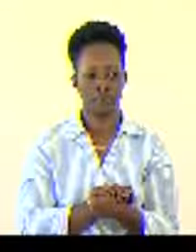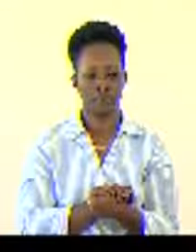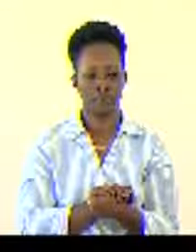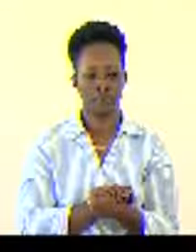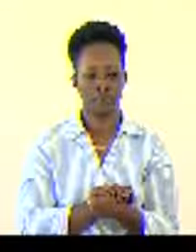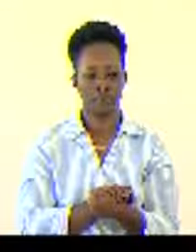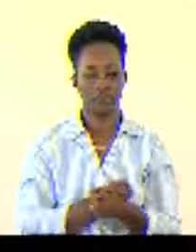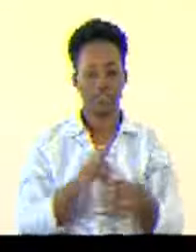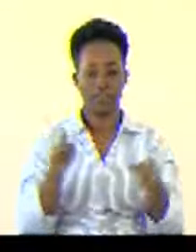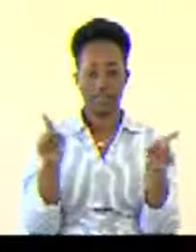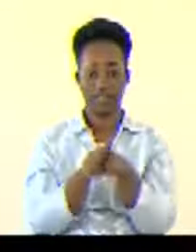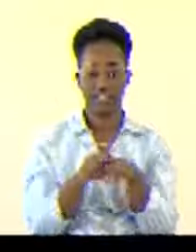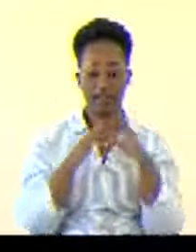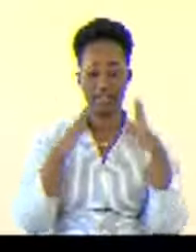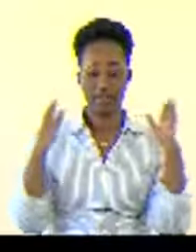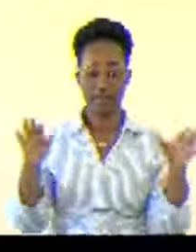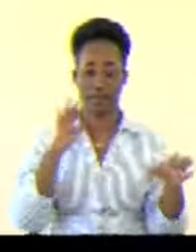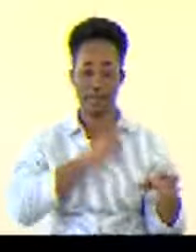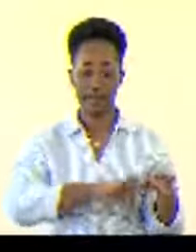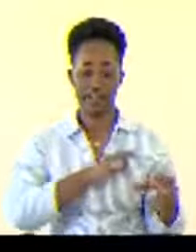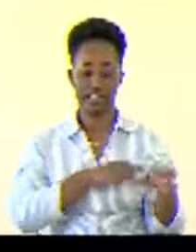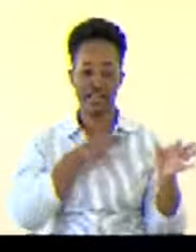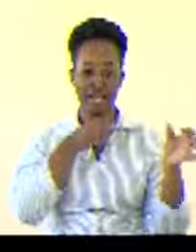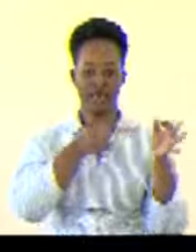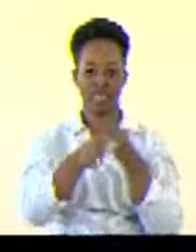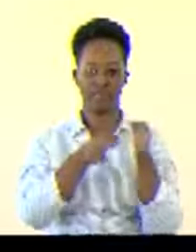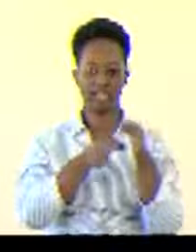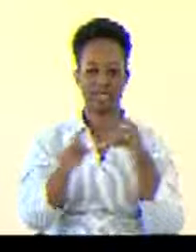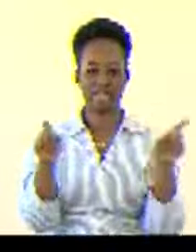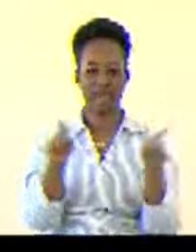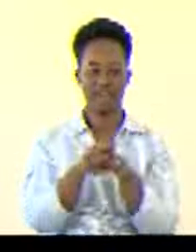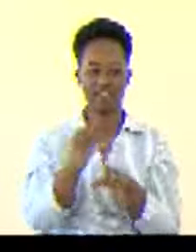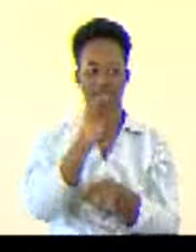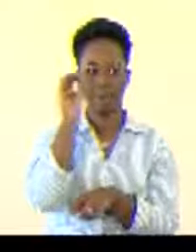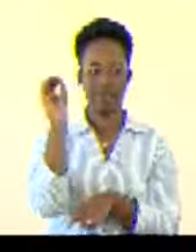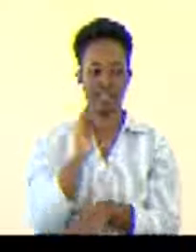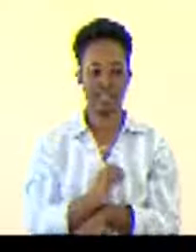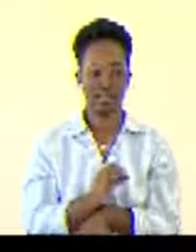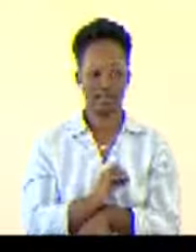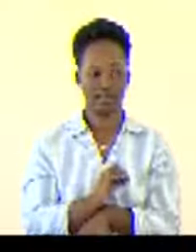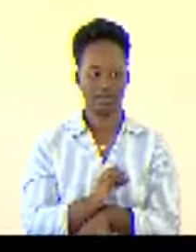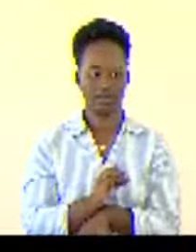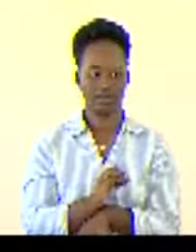as a percentage. Expressed as a